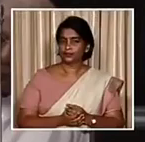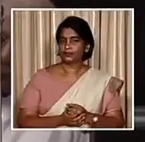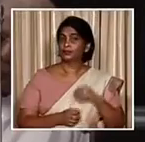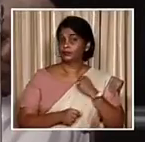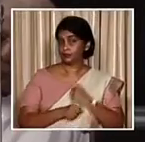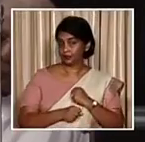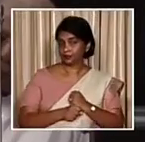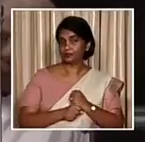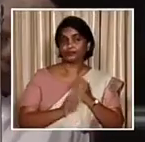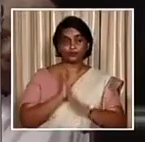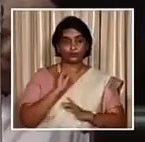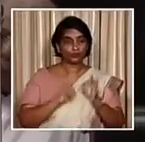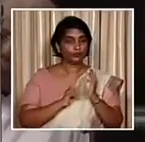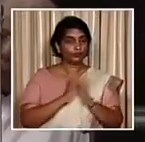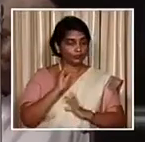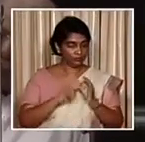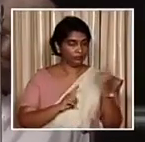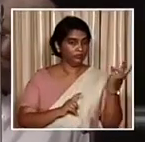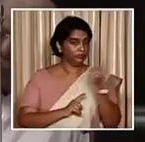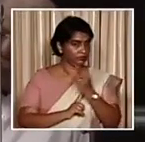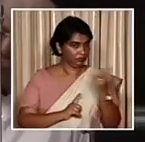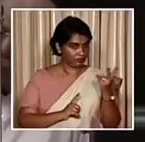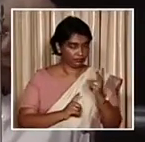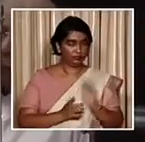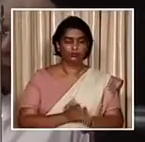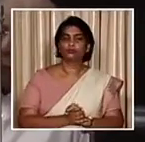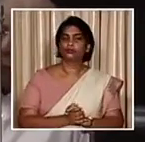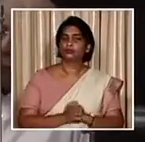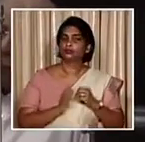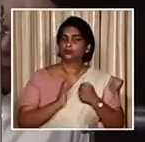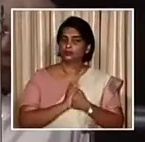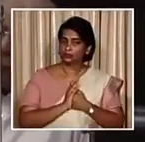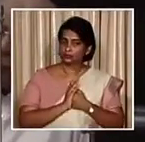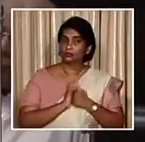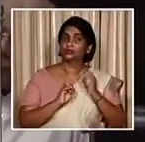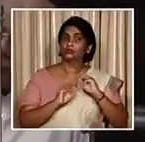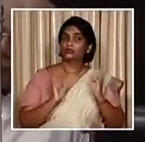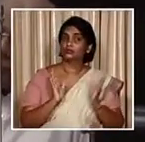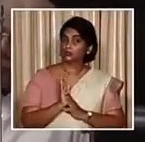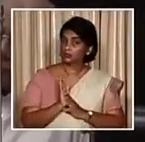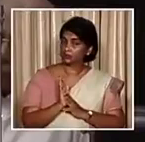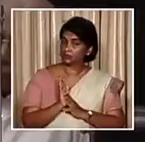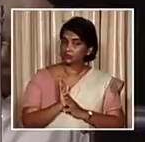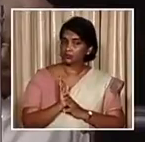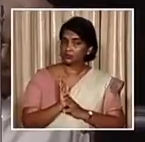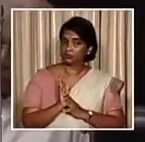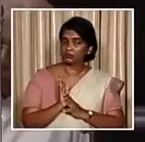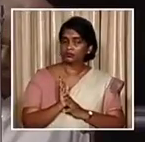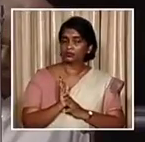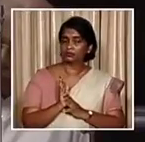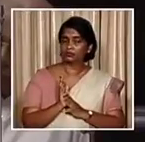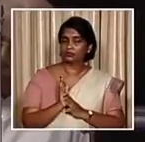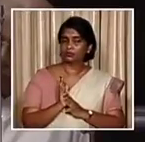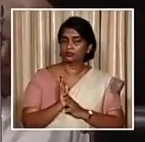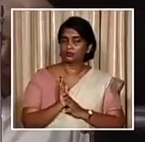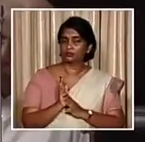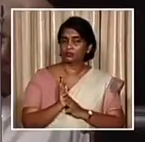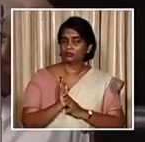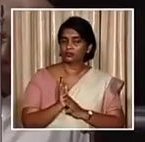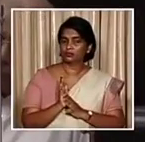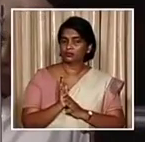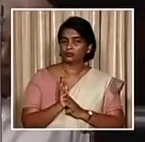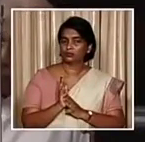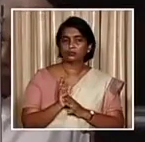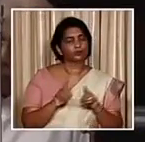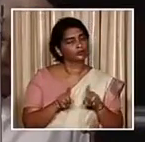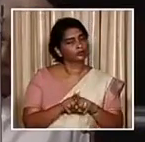was there. Prime minister knows. There are other ministers. So I think we will leave it to them, the Minister of Energy, who were involved. So